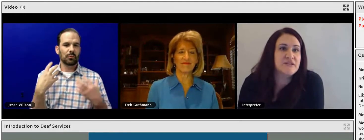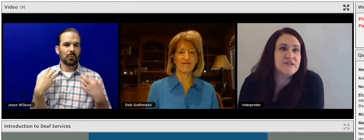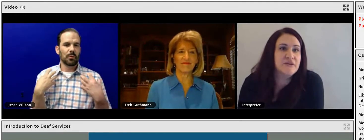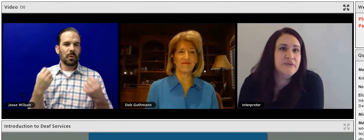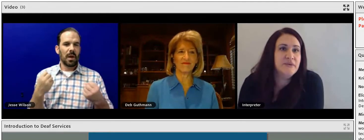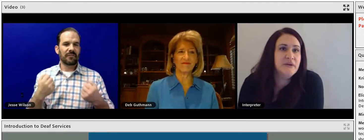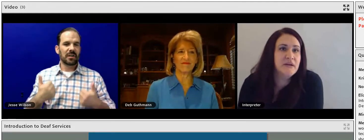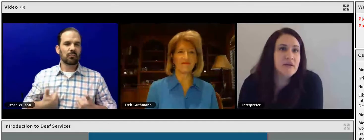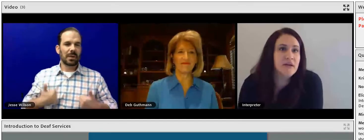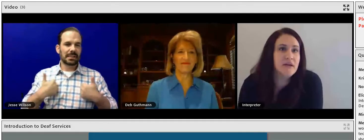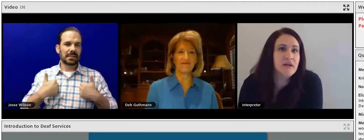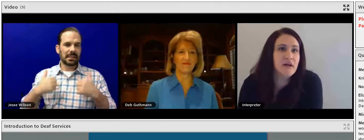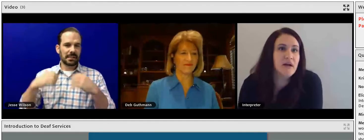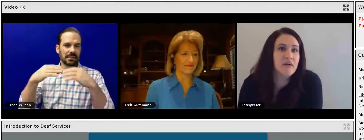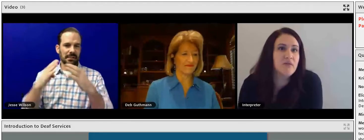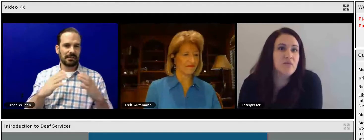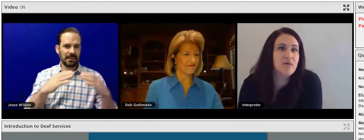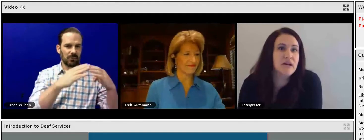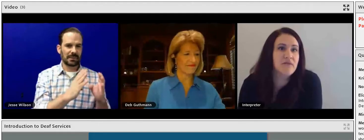We also operate 2